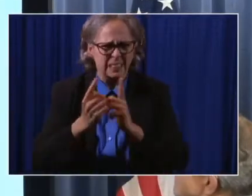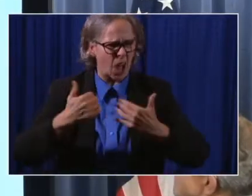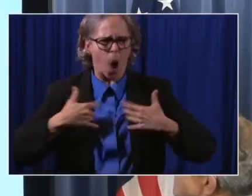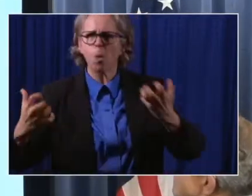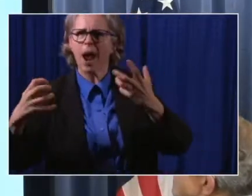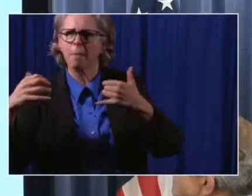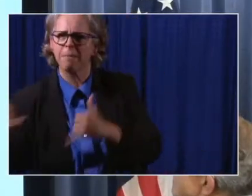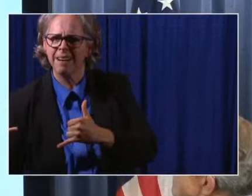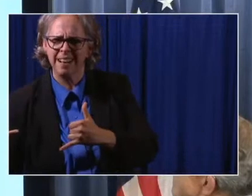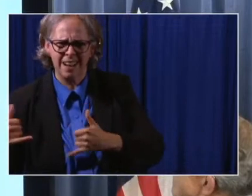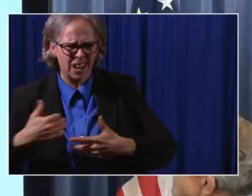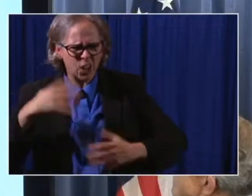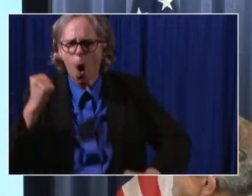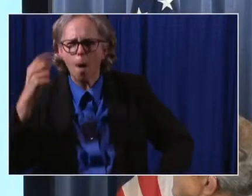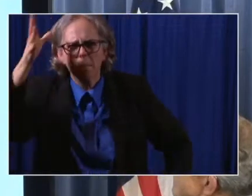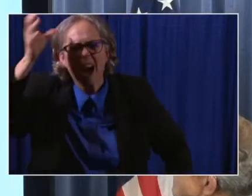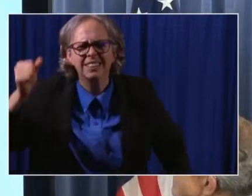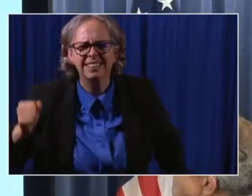Go Bucks.